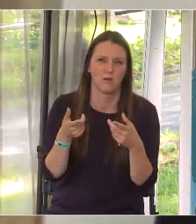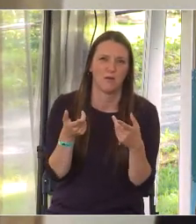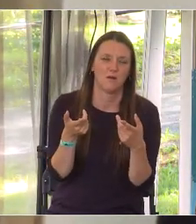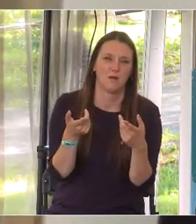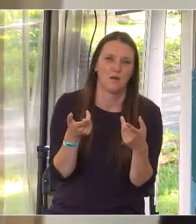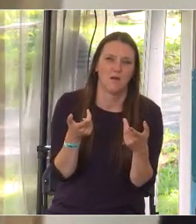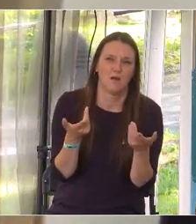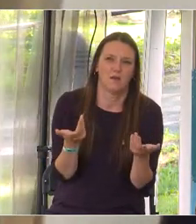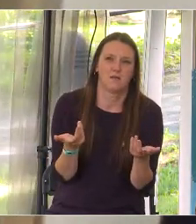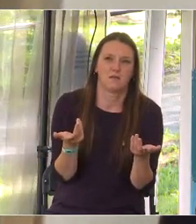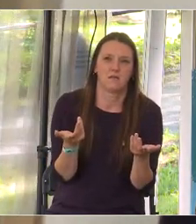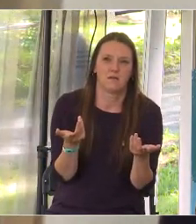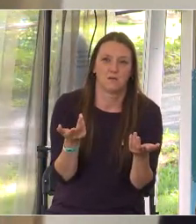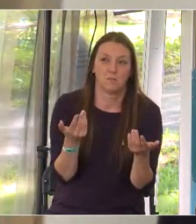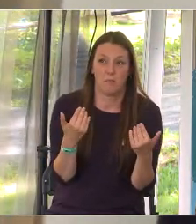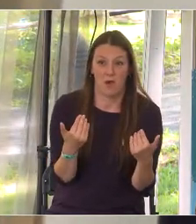we're here to assemble.